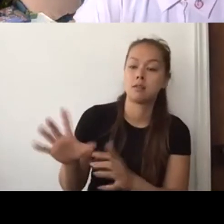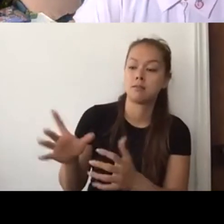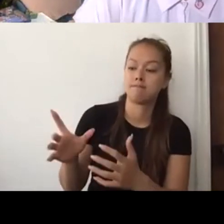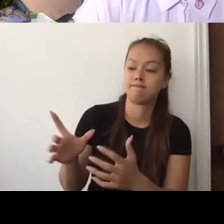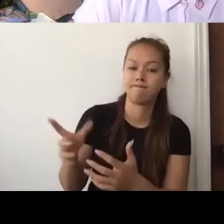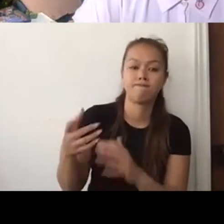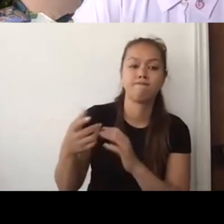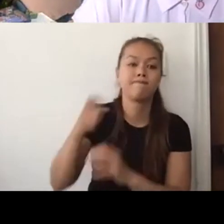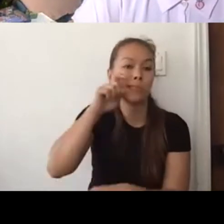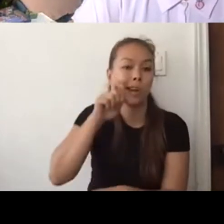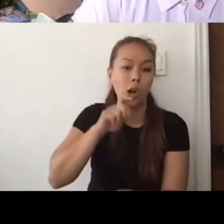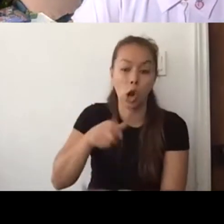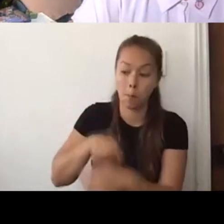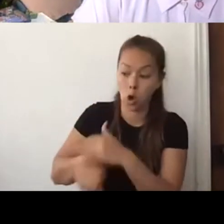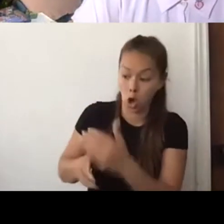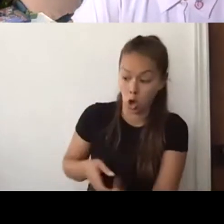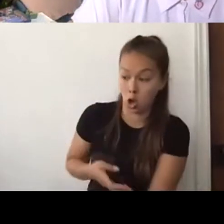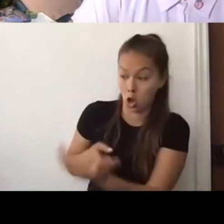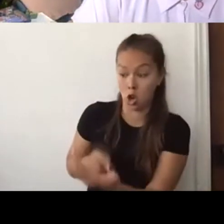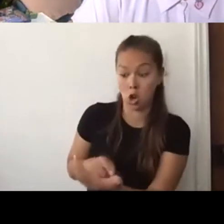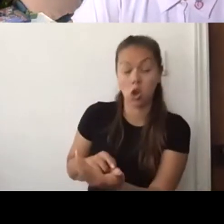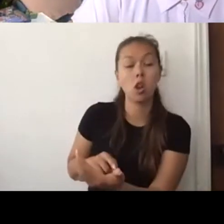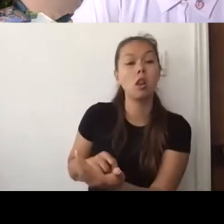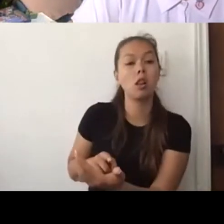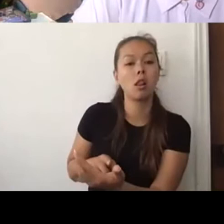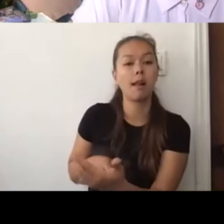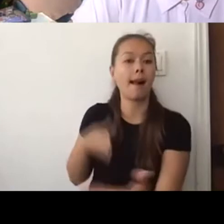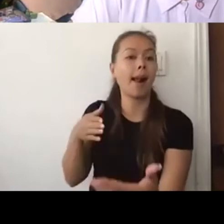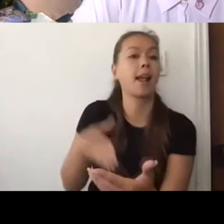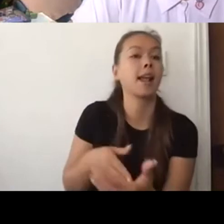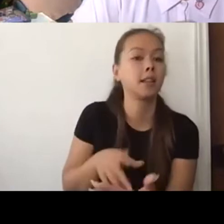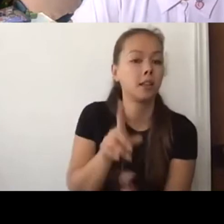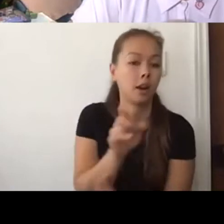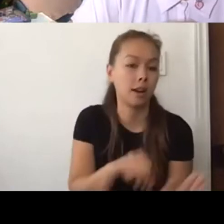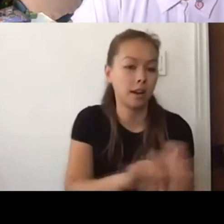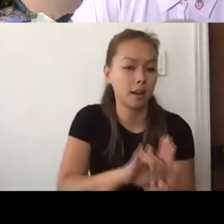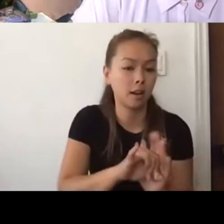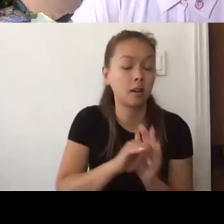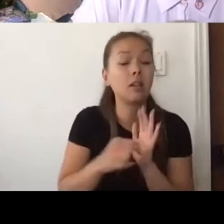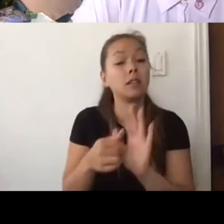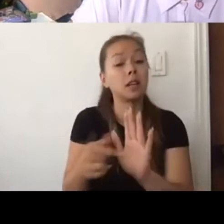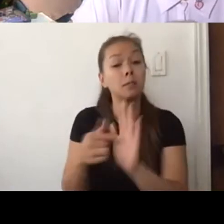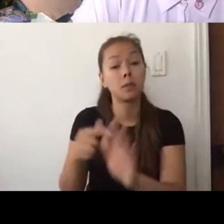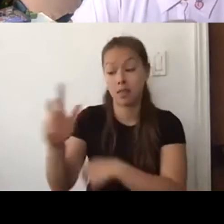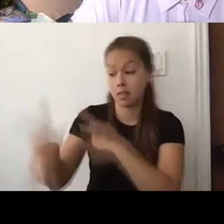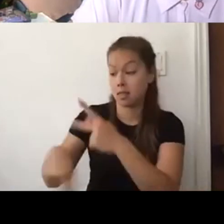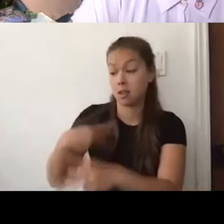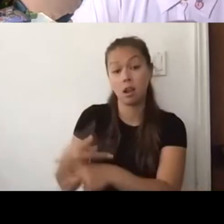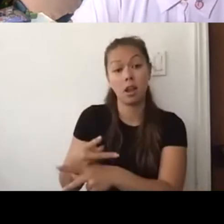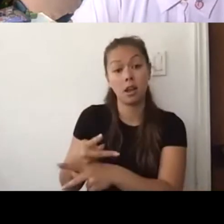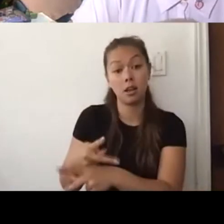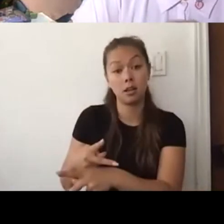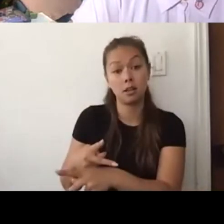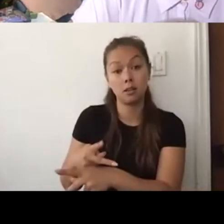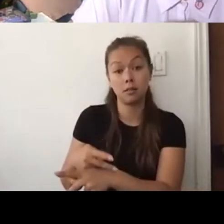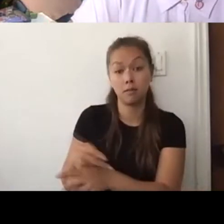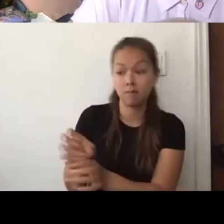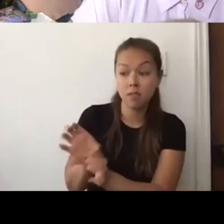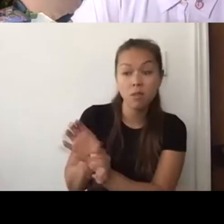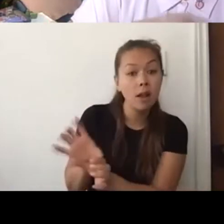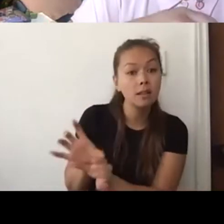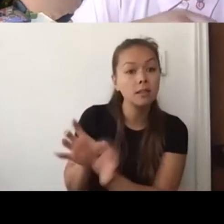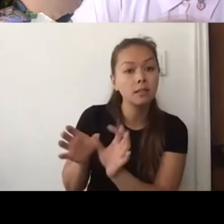of threats that trans women will face will be around demonization. So they will